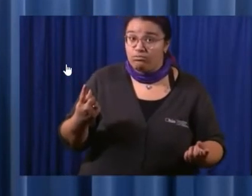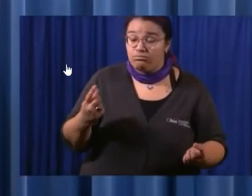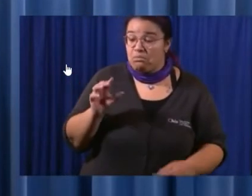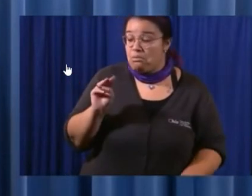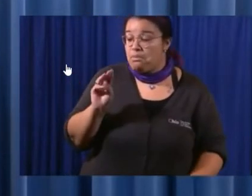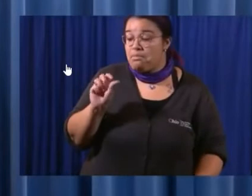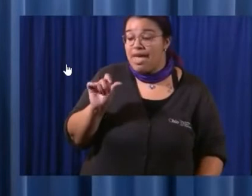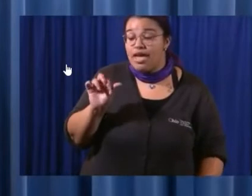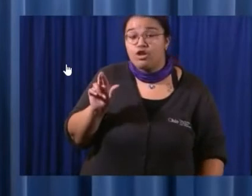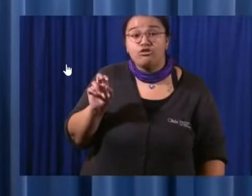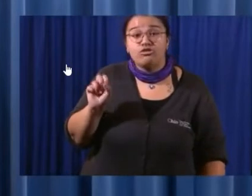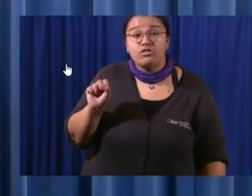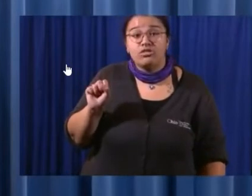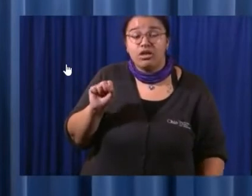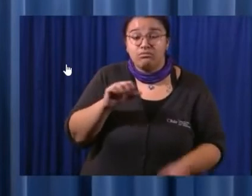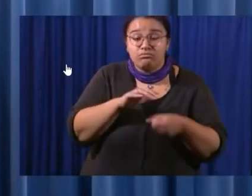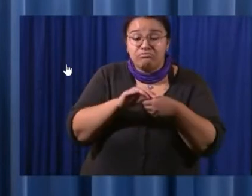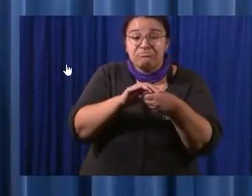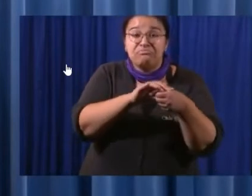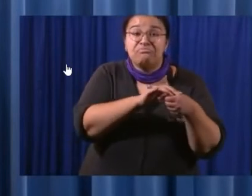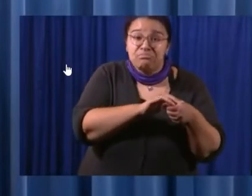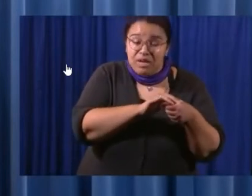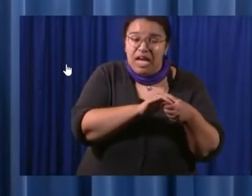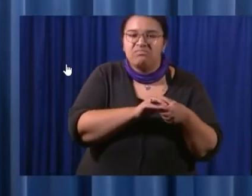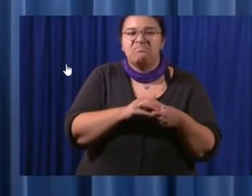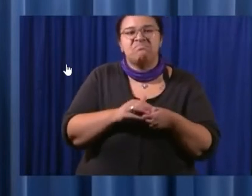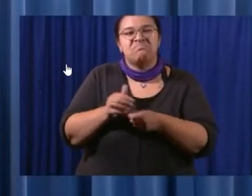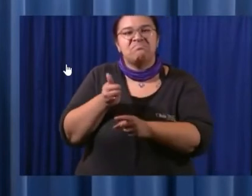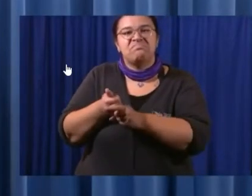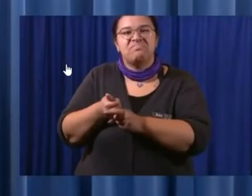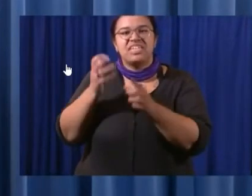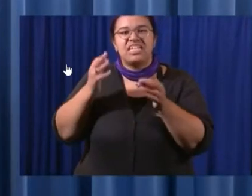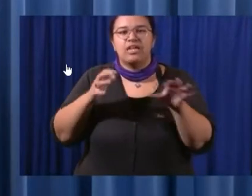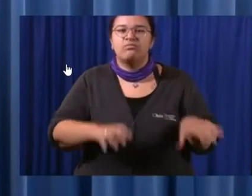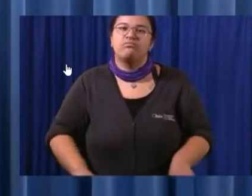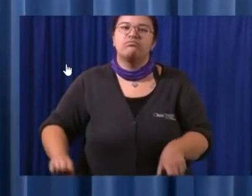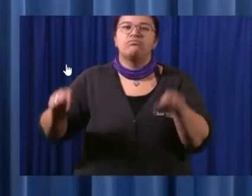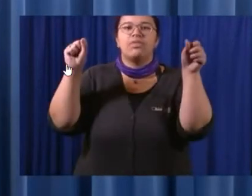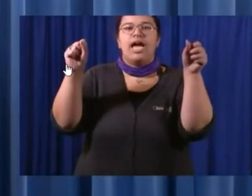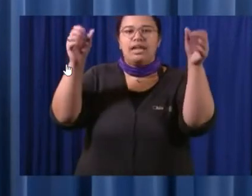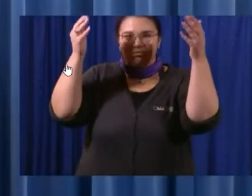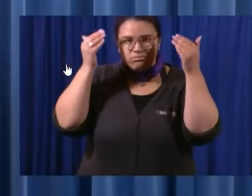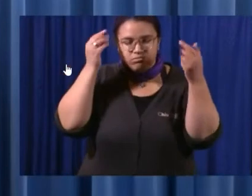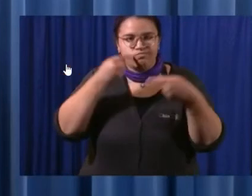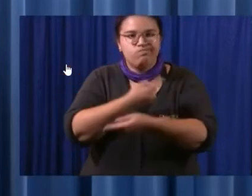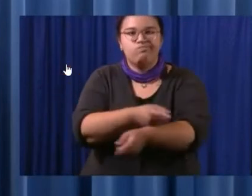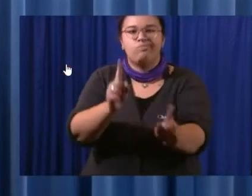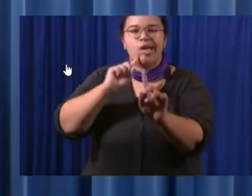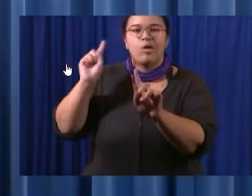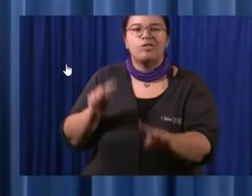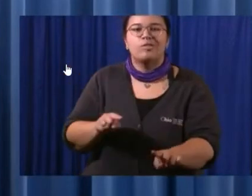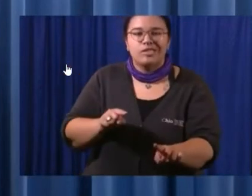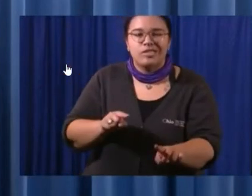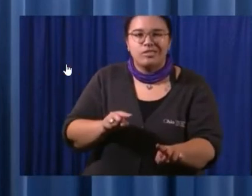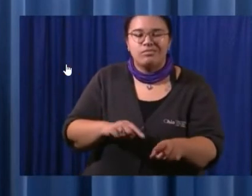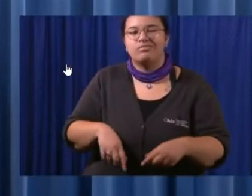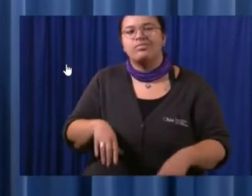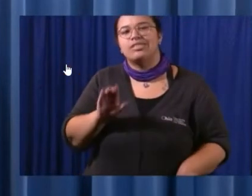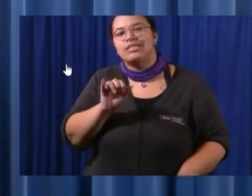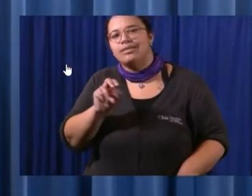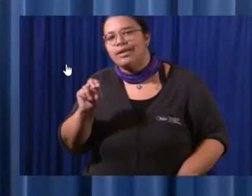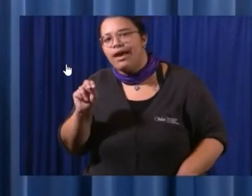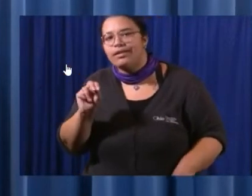Dayton, Columbus, maybe Cincinnati. These are big steps that they're taking, and they're taking them based upon